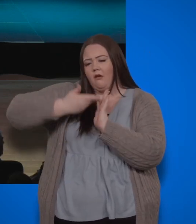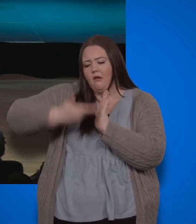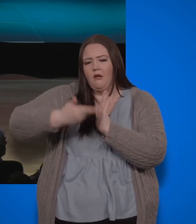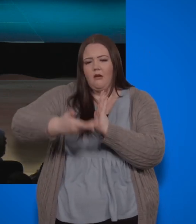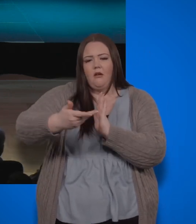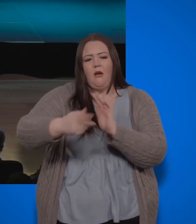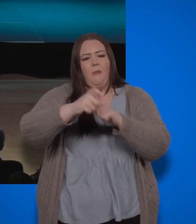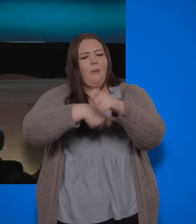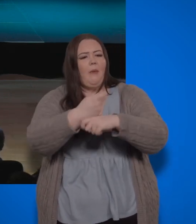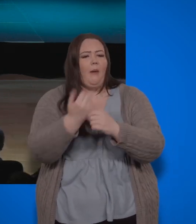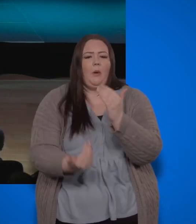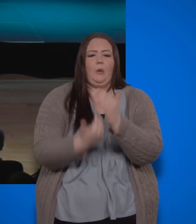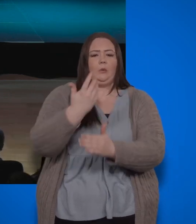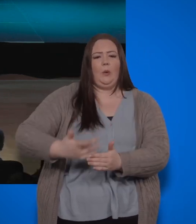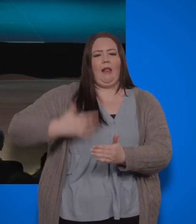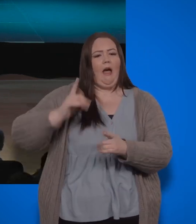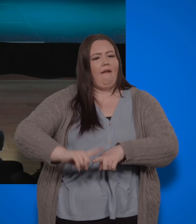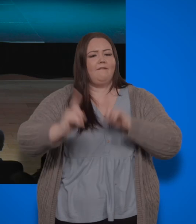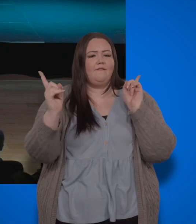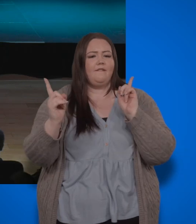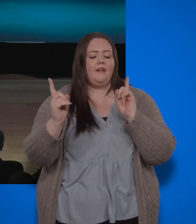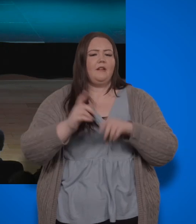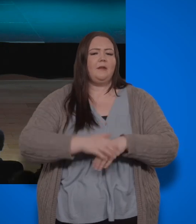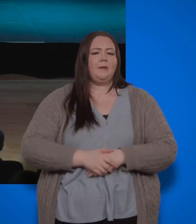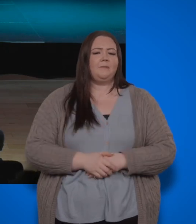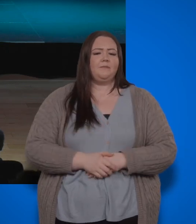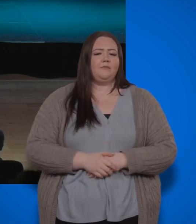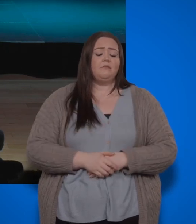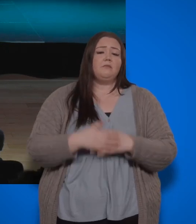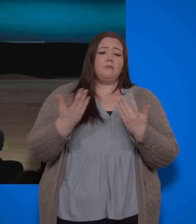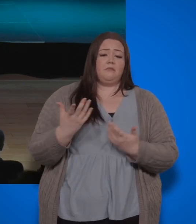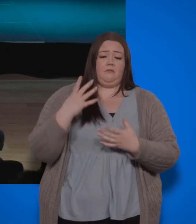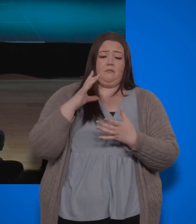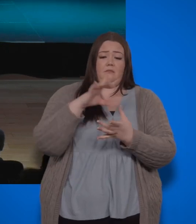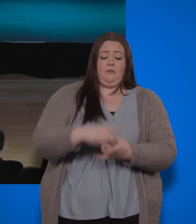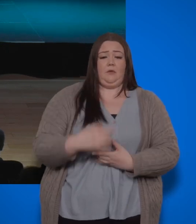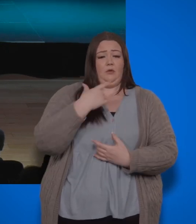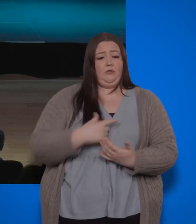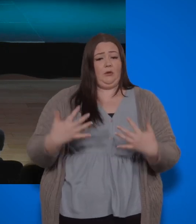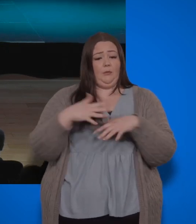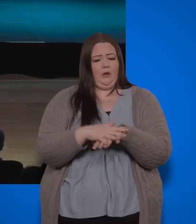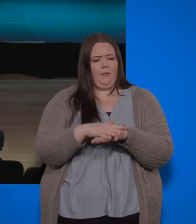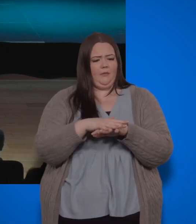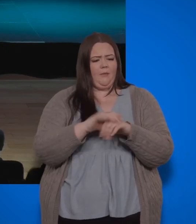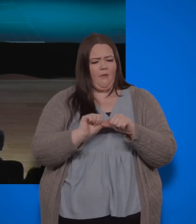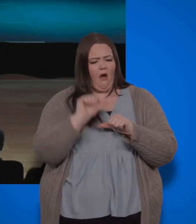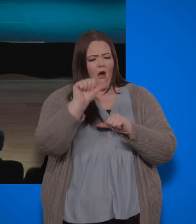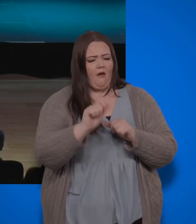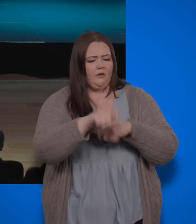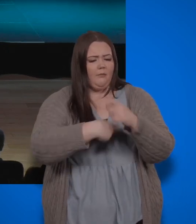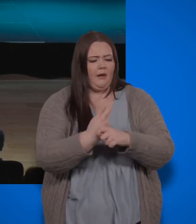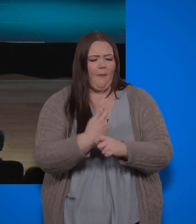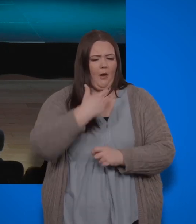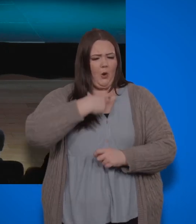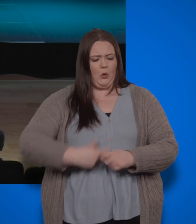you go on to the next life. And interestingly, a lot of transhumanism, the ultimate goal is to become